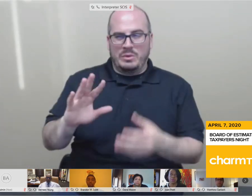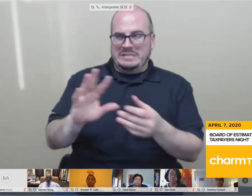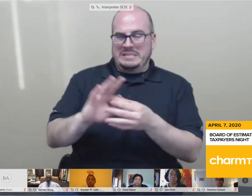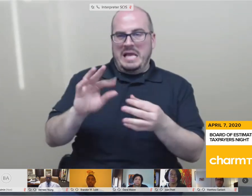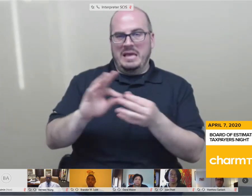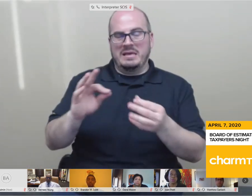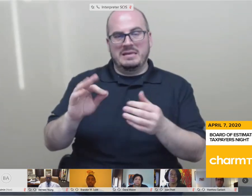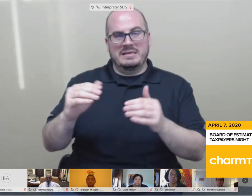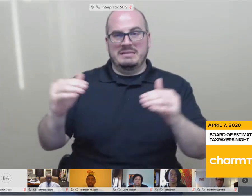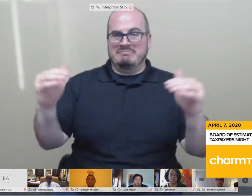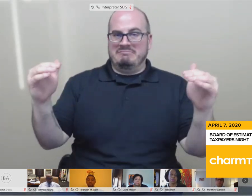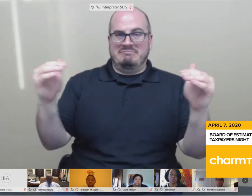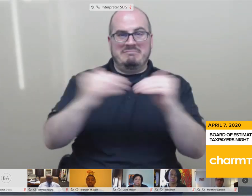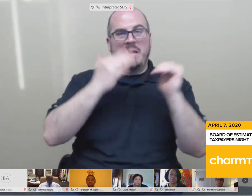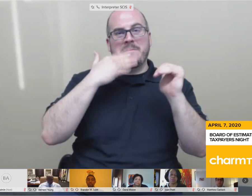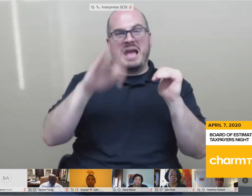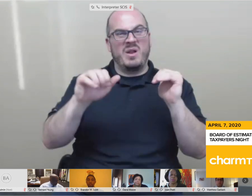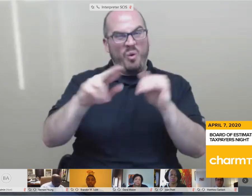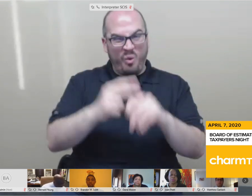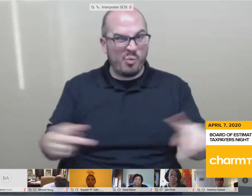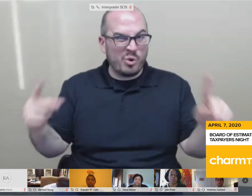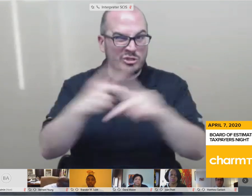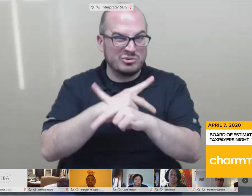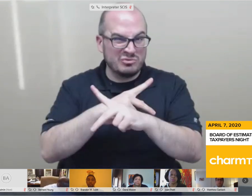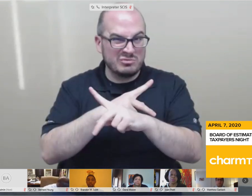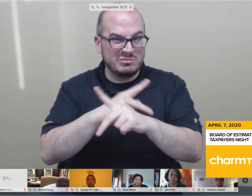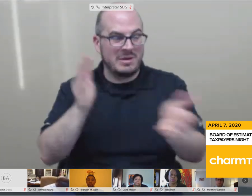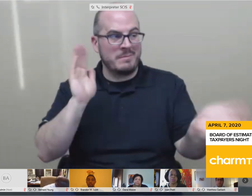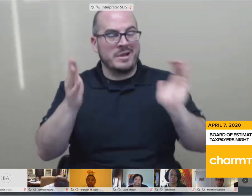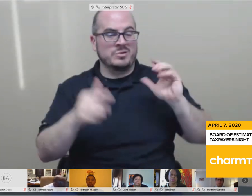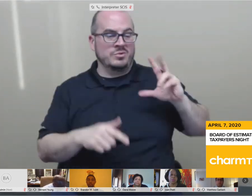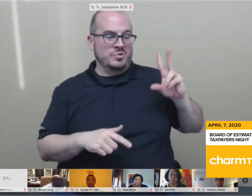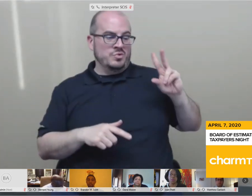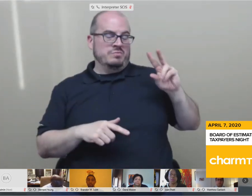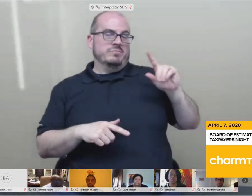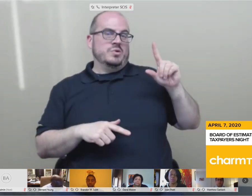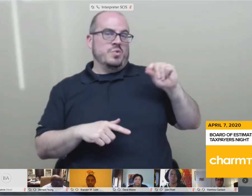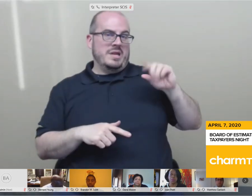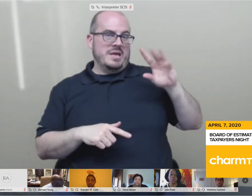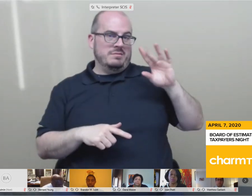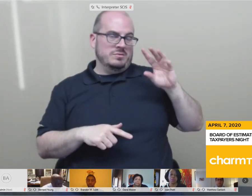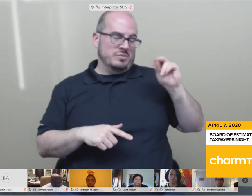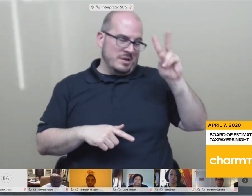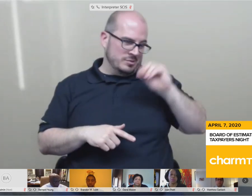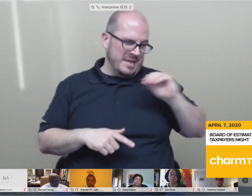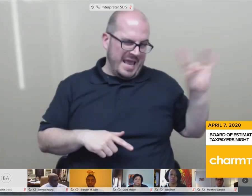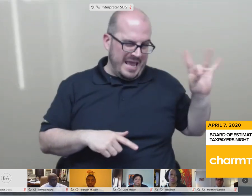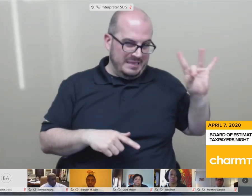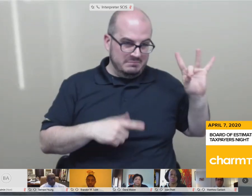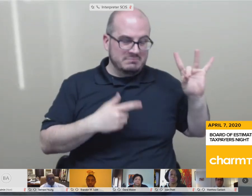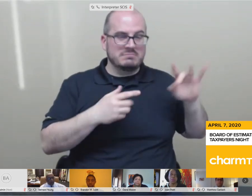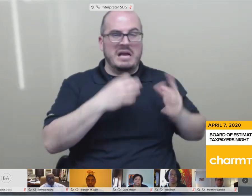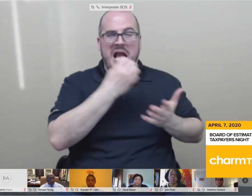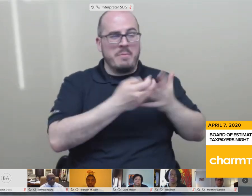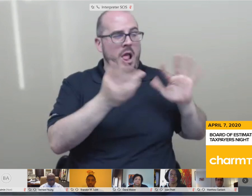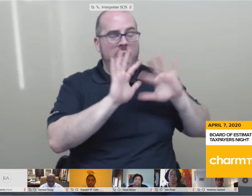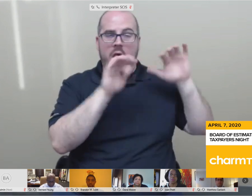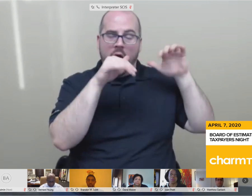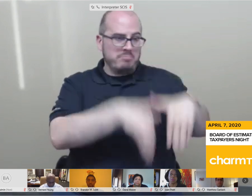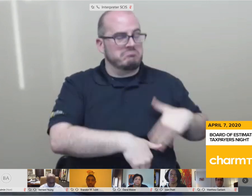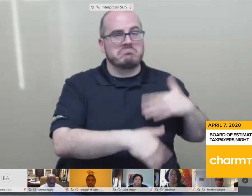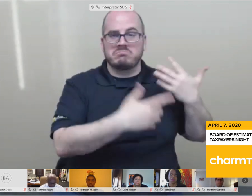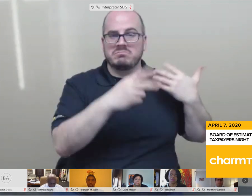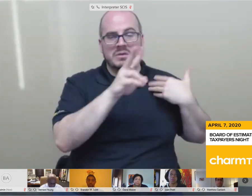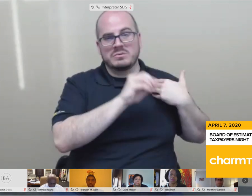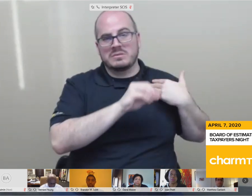bad or even worse than the prior the recession that we last faced, which was, like you said, sometime in the 2009